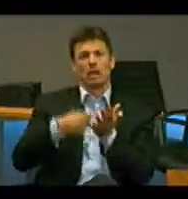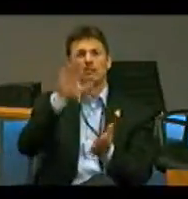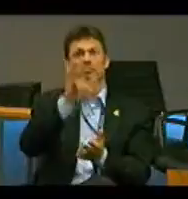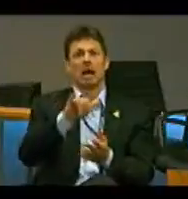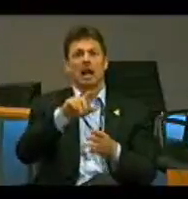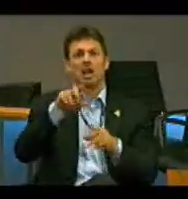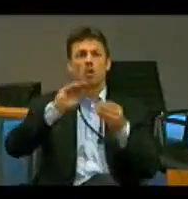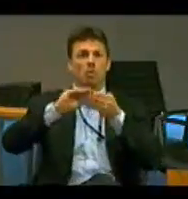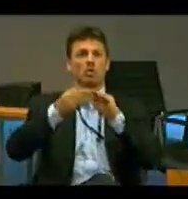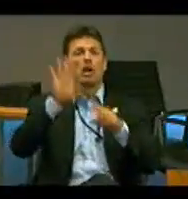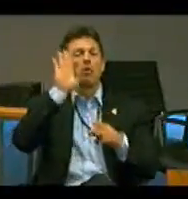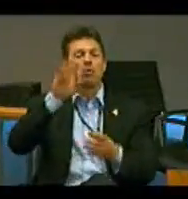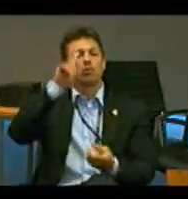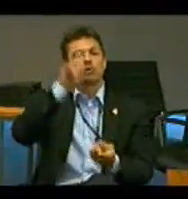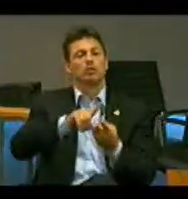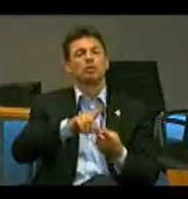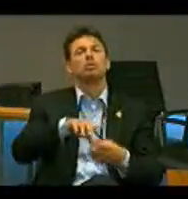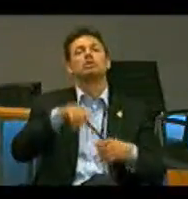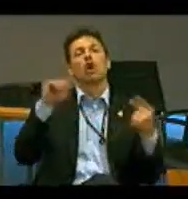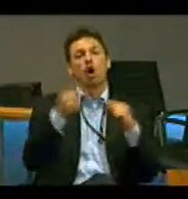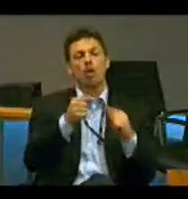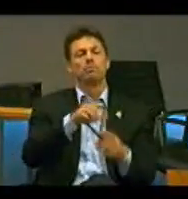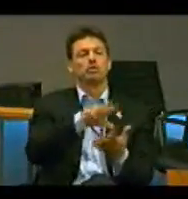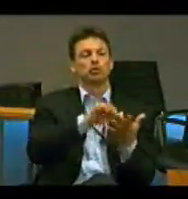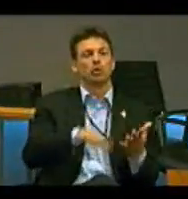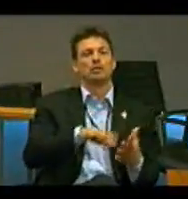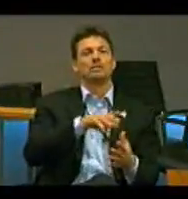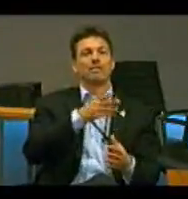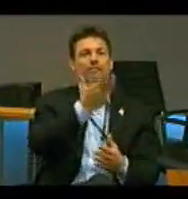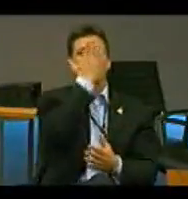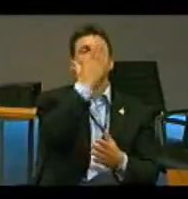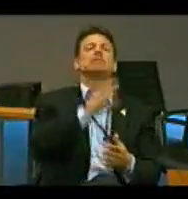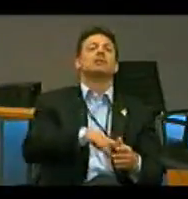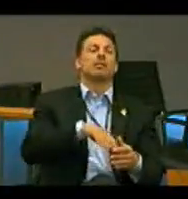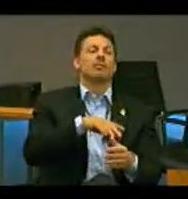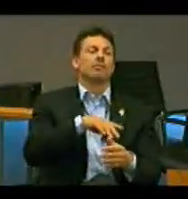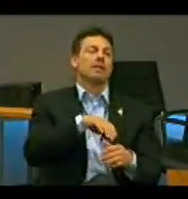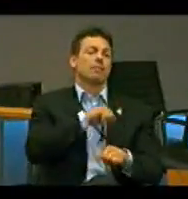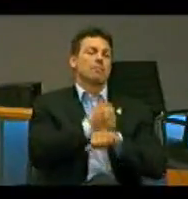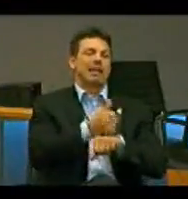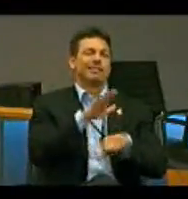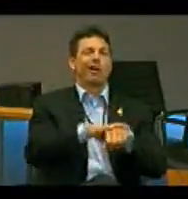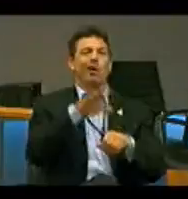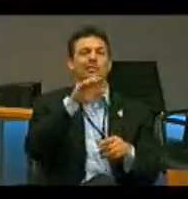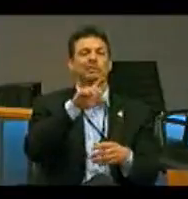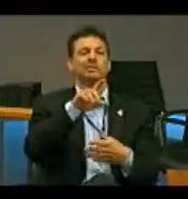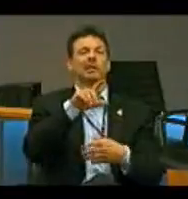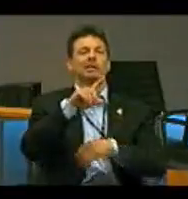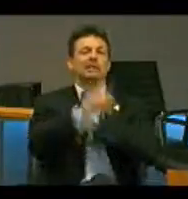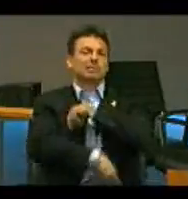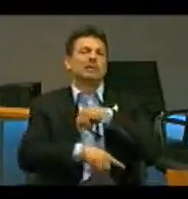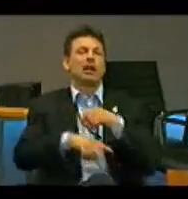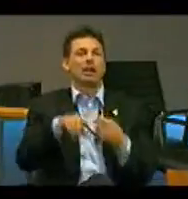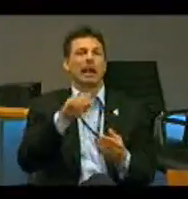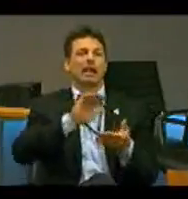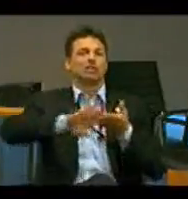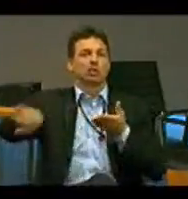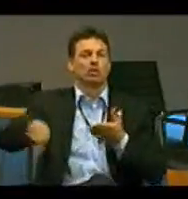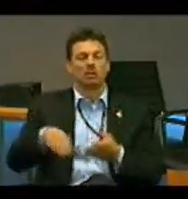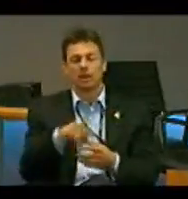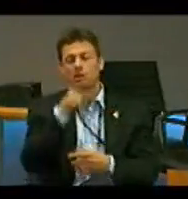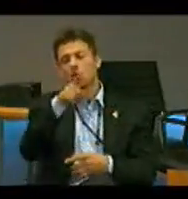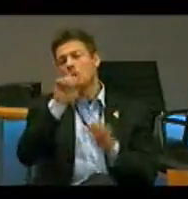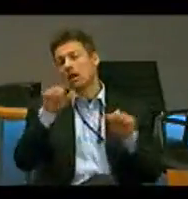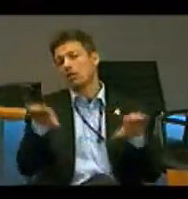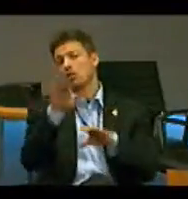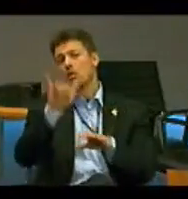harms that students face based on exclusionary discipline. And you can address that by